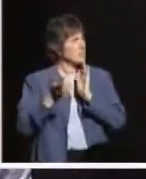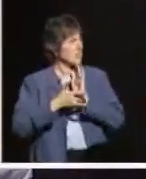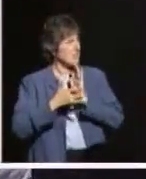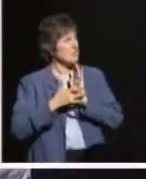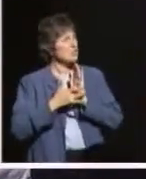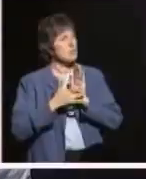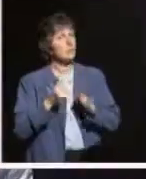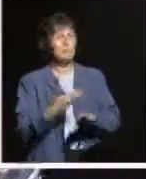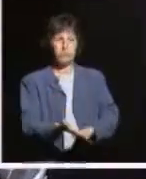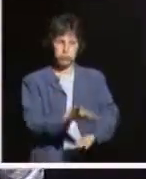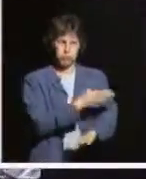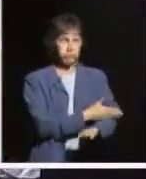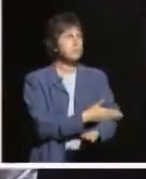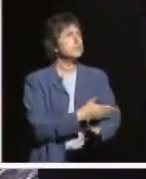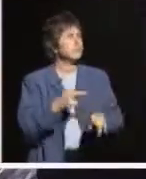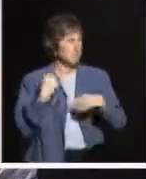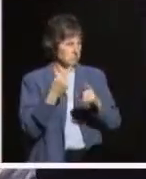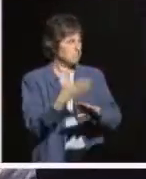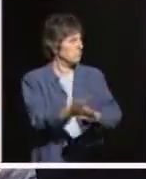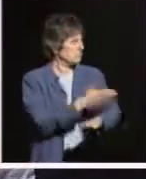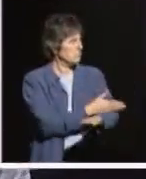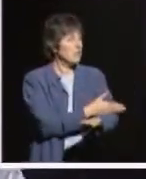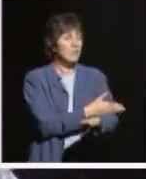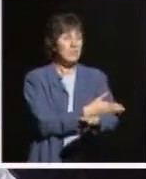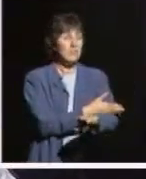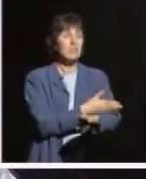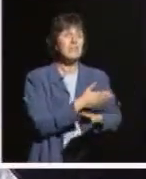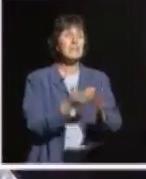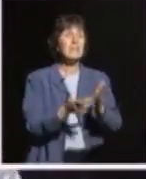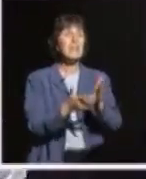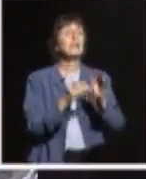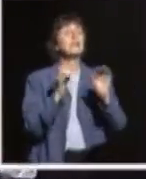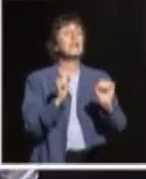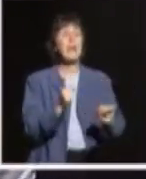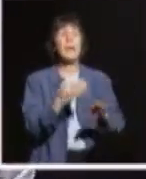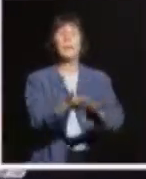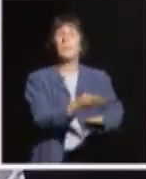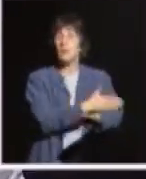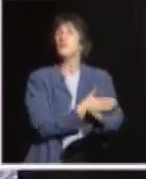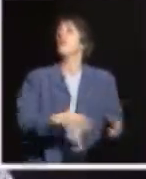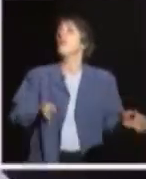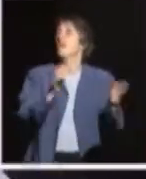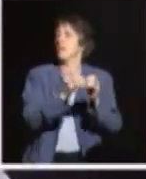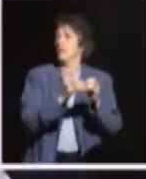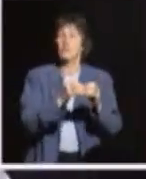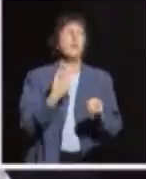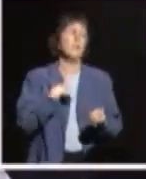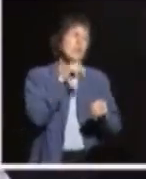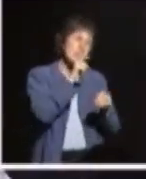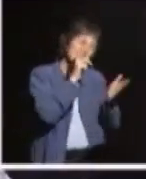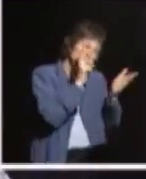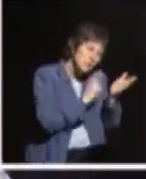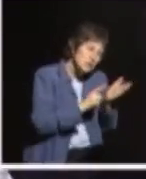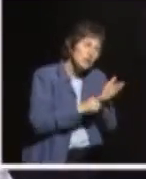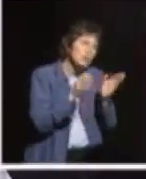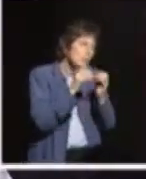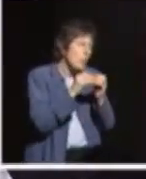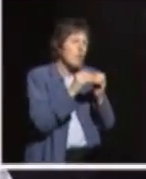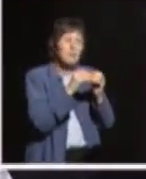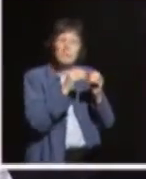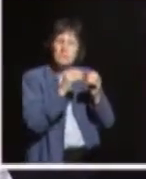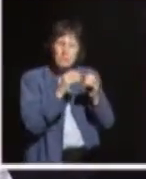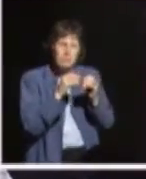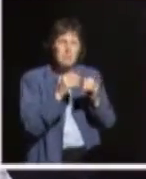has come a long way. Technology needs to go the next step further, and the research and development of technology will